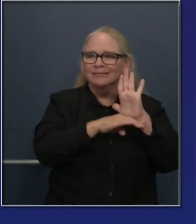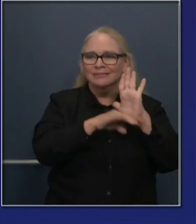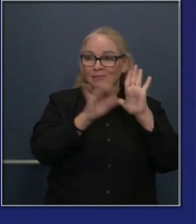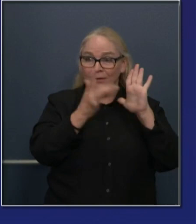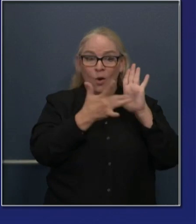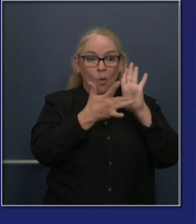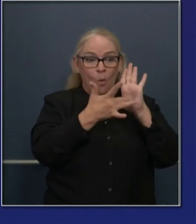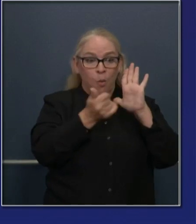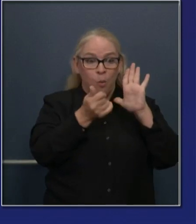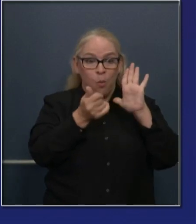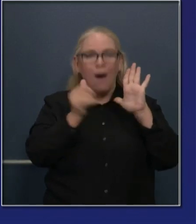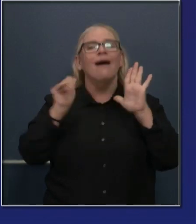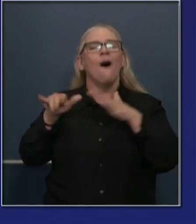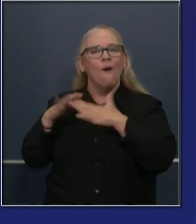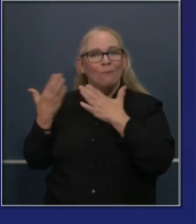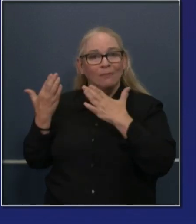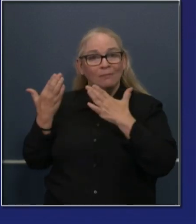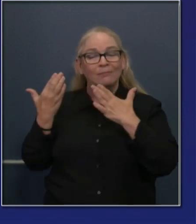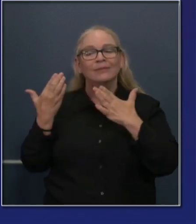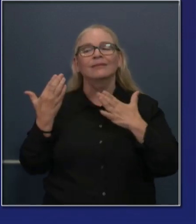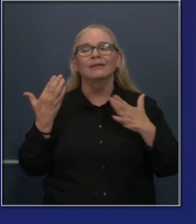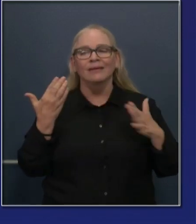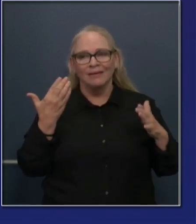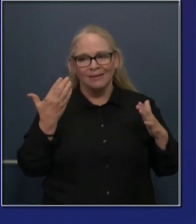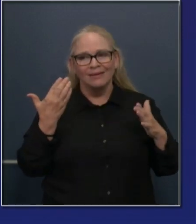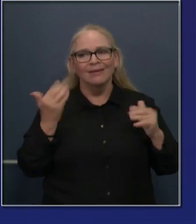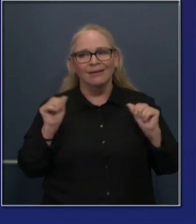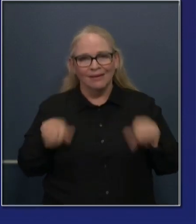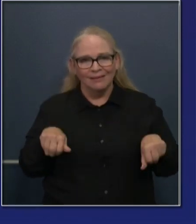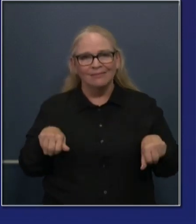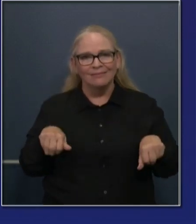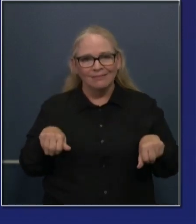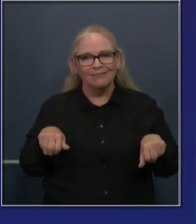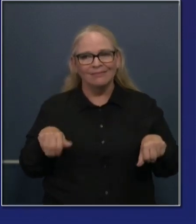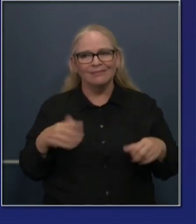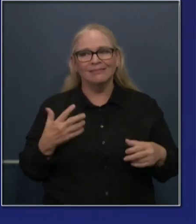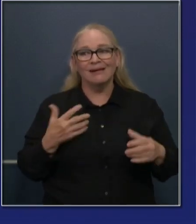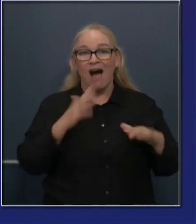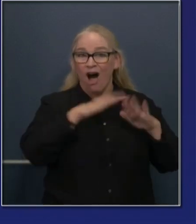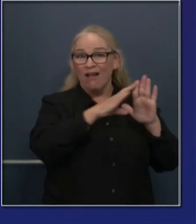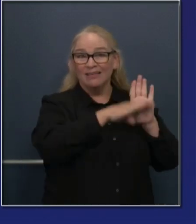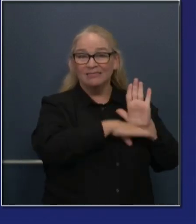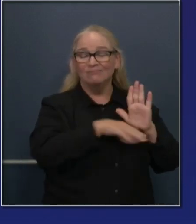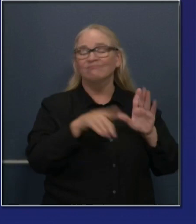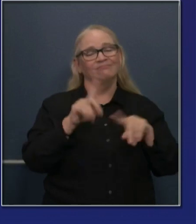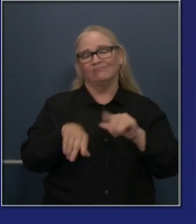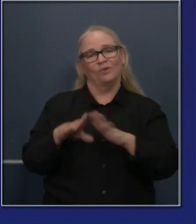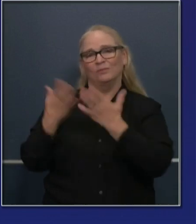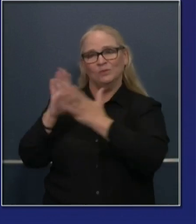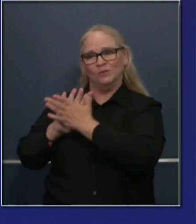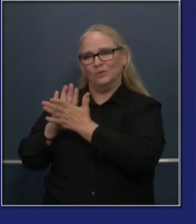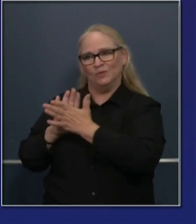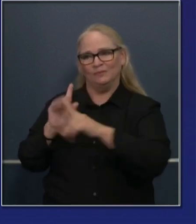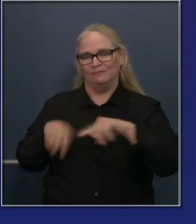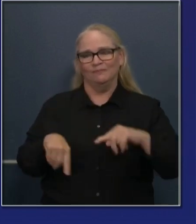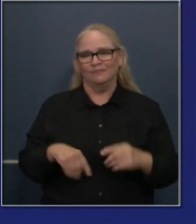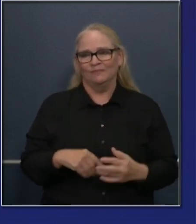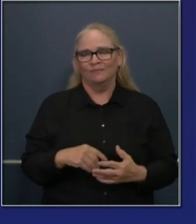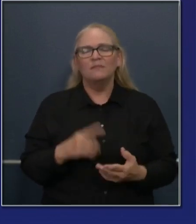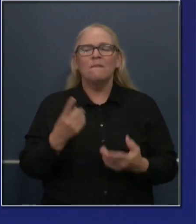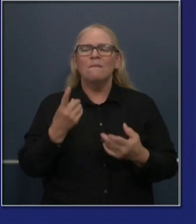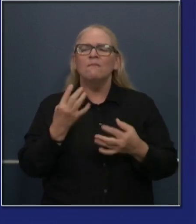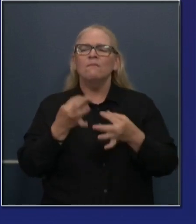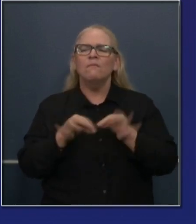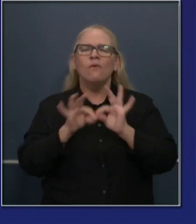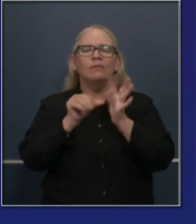education sooner, not later. As always, I want to remind you the importance, the imperative of wearing